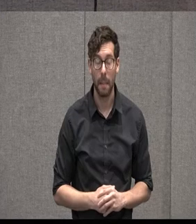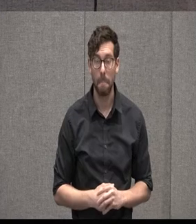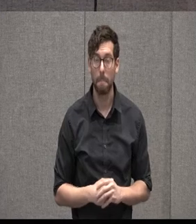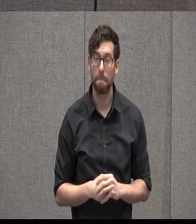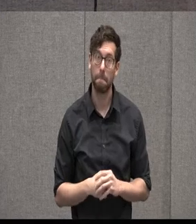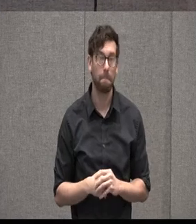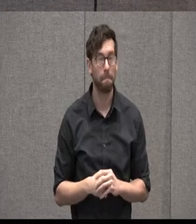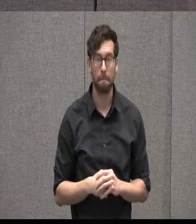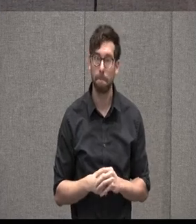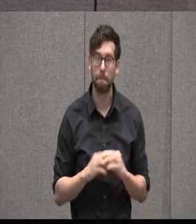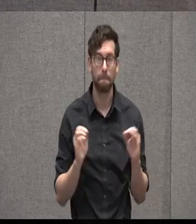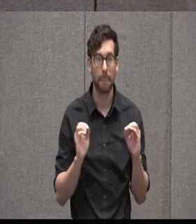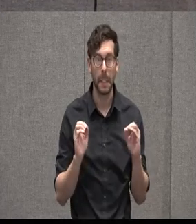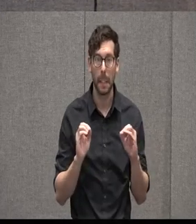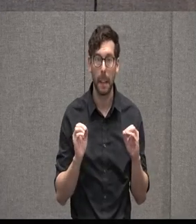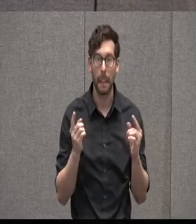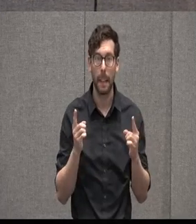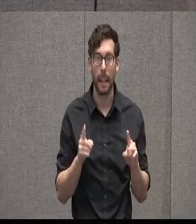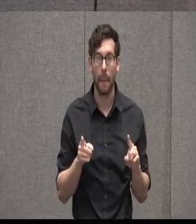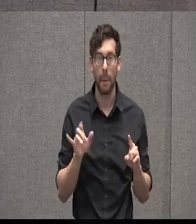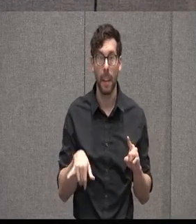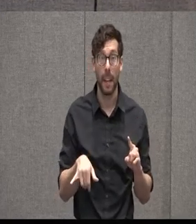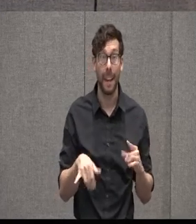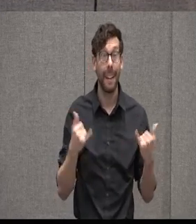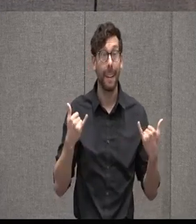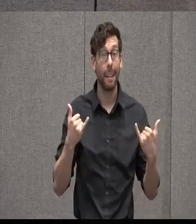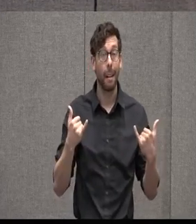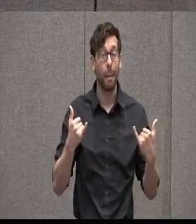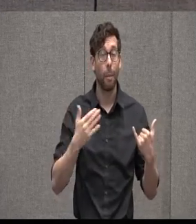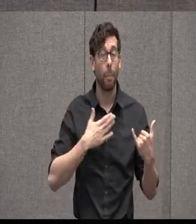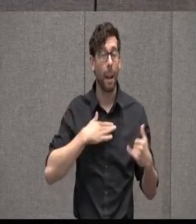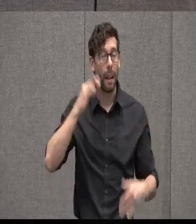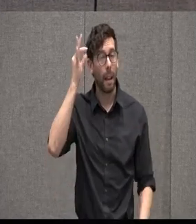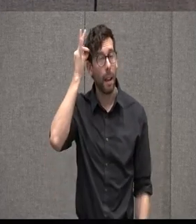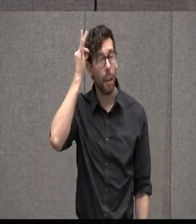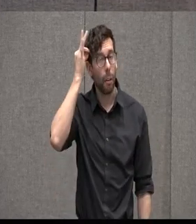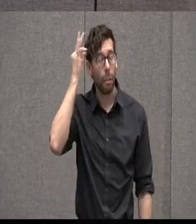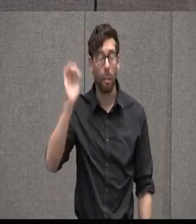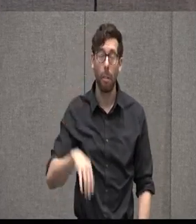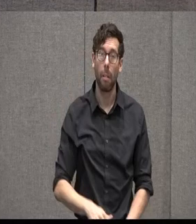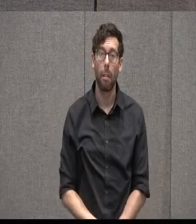Not really. So I'm going to do it with my hair now.